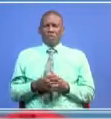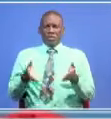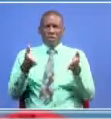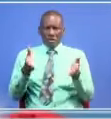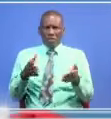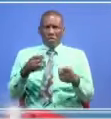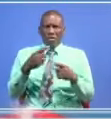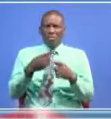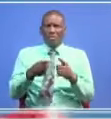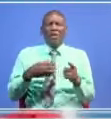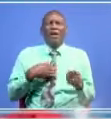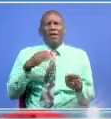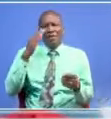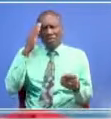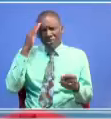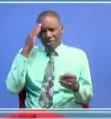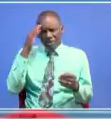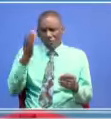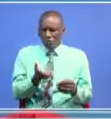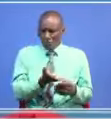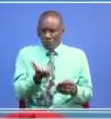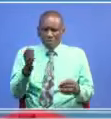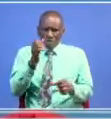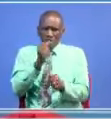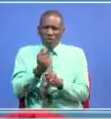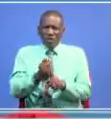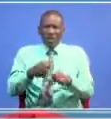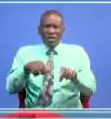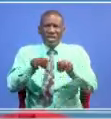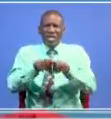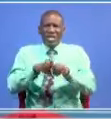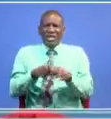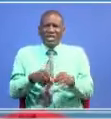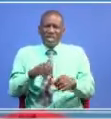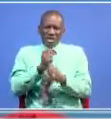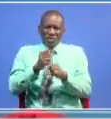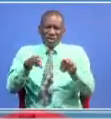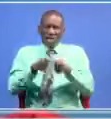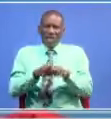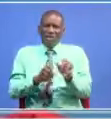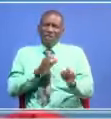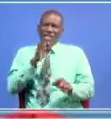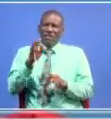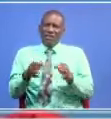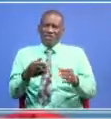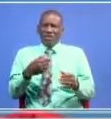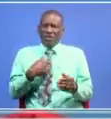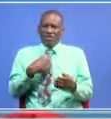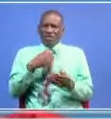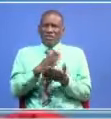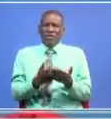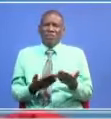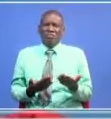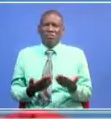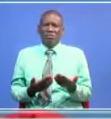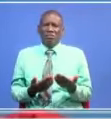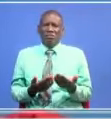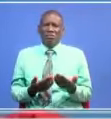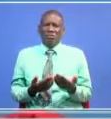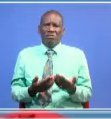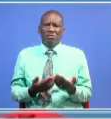Now, but I think for them they are operating like, as long as he has some breath in him,